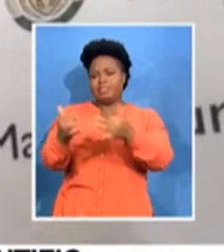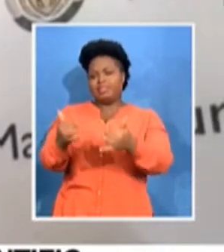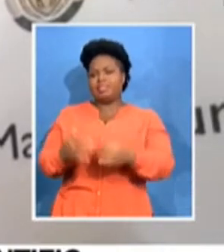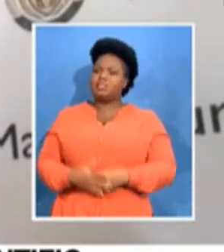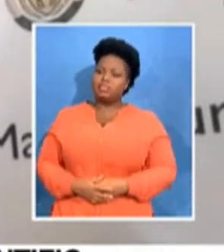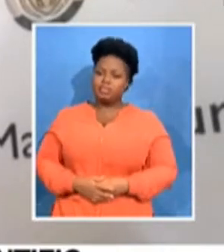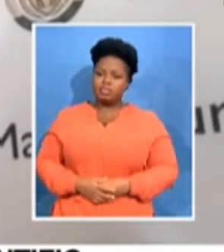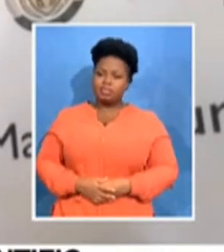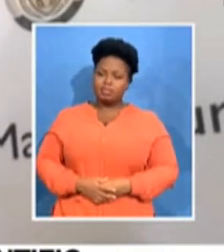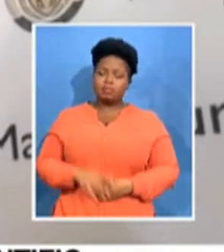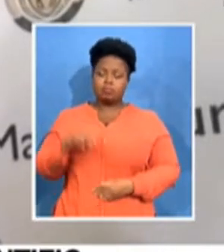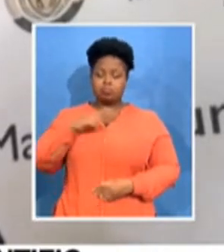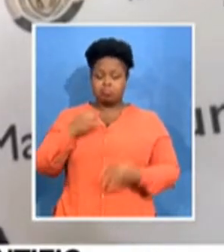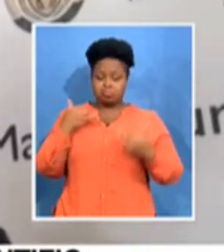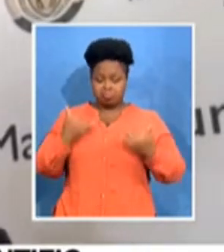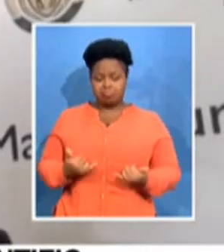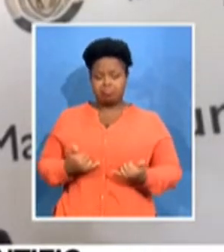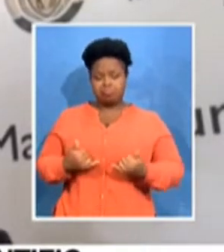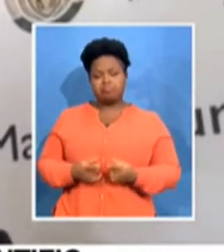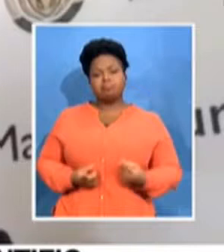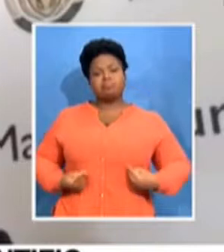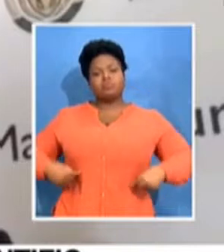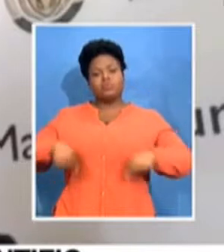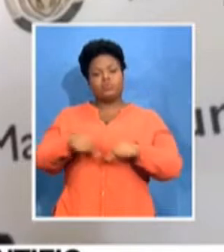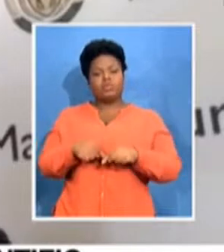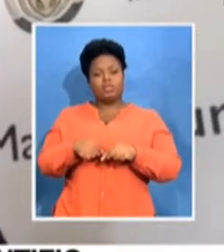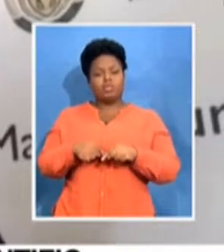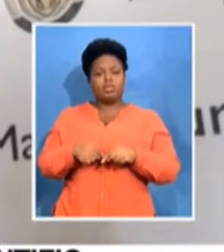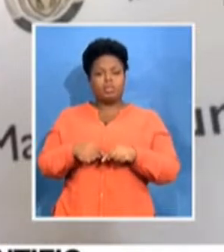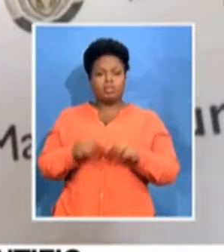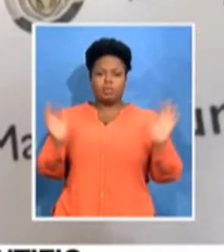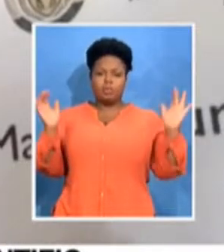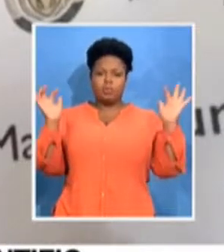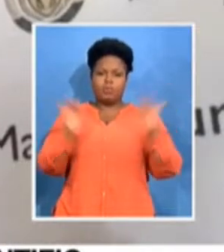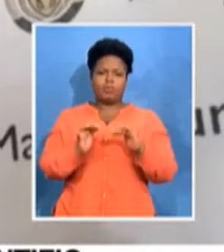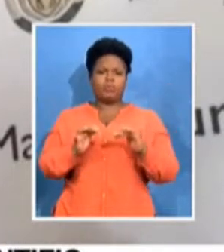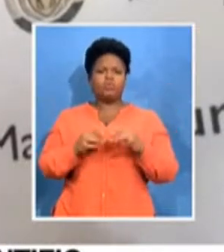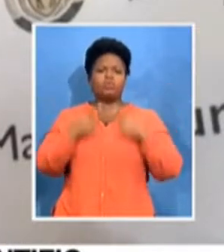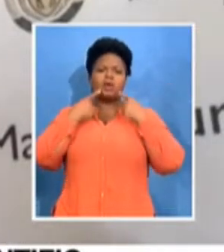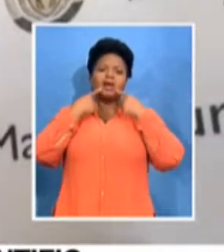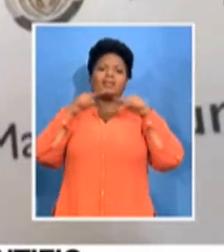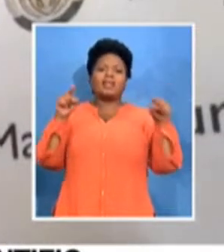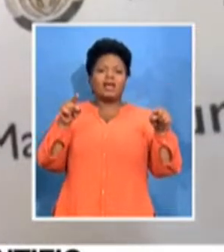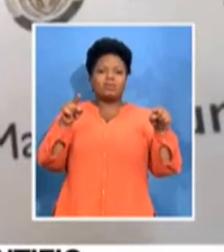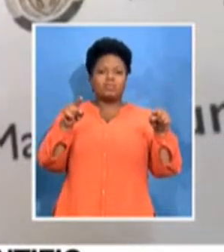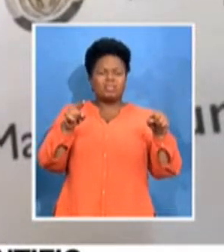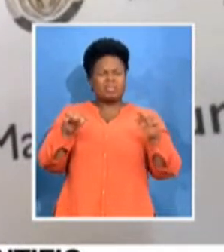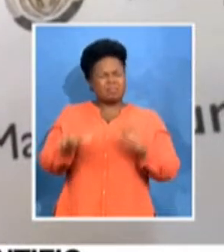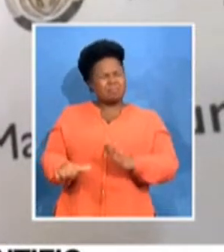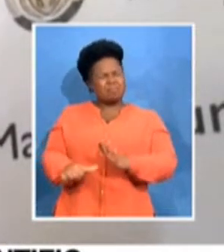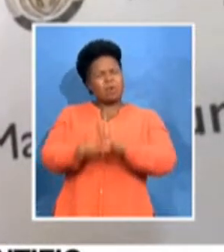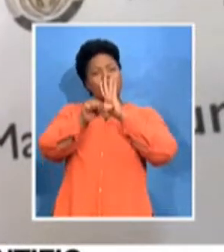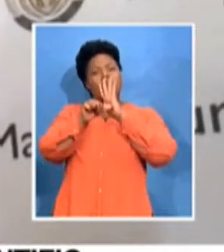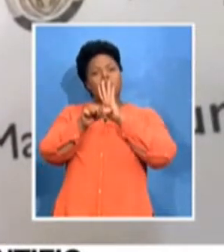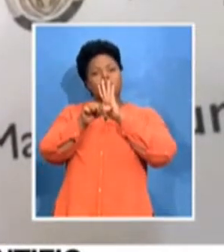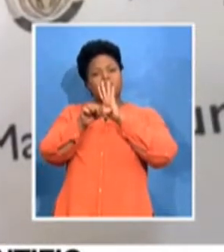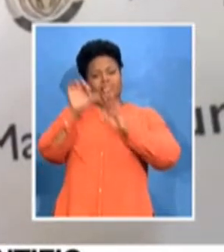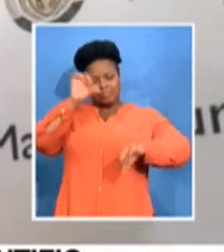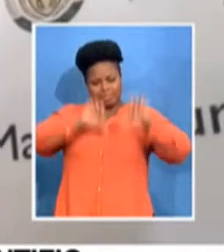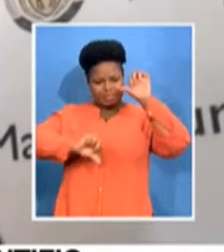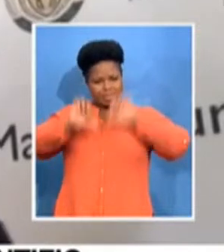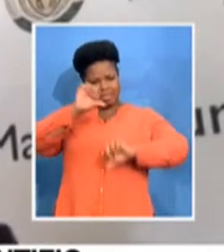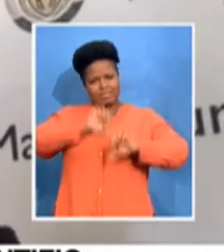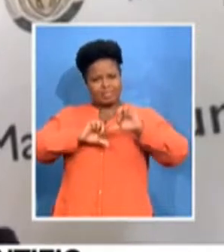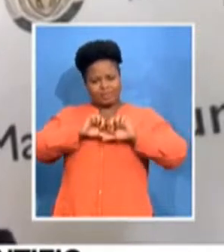to announce that we've notched another important scientific discovery, which